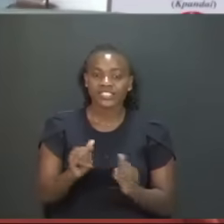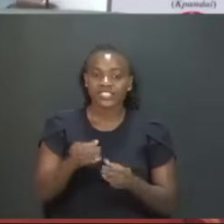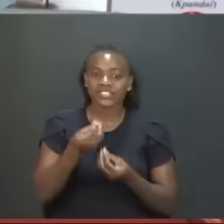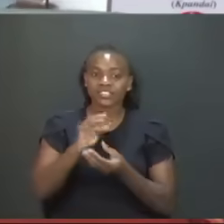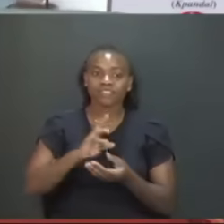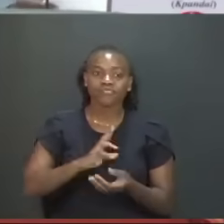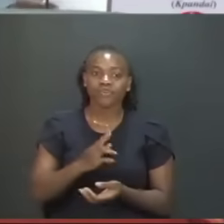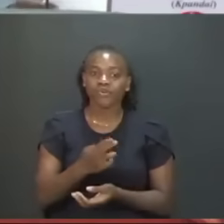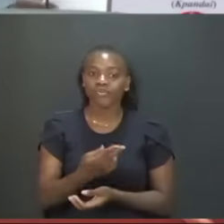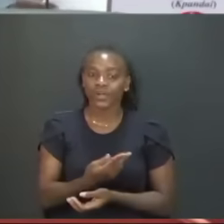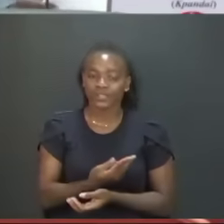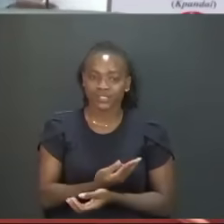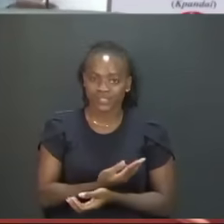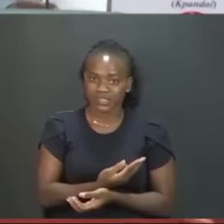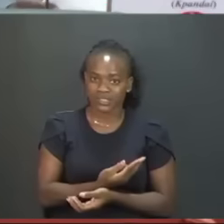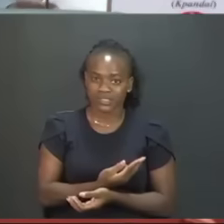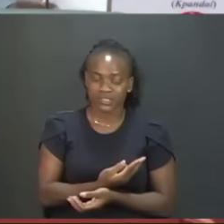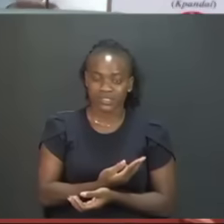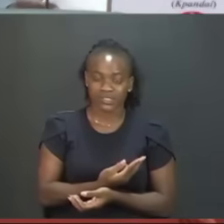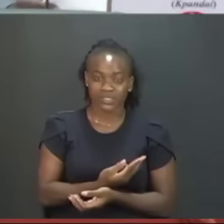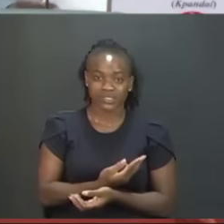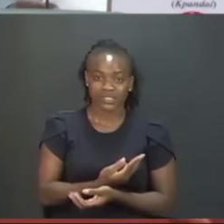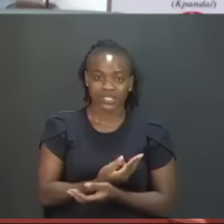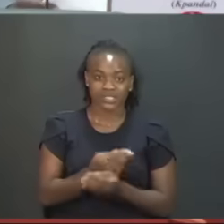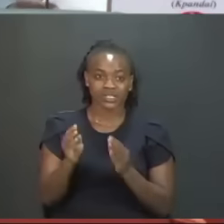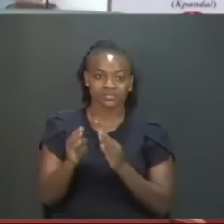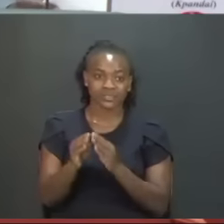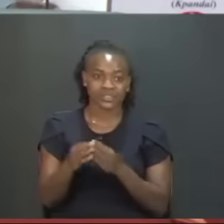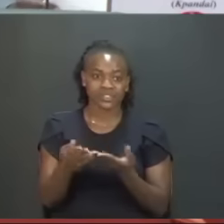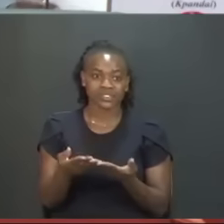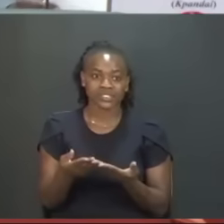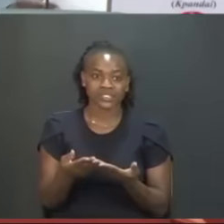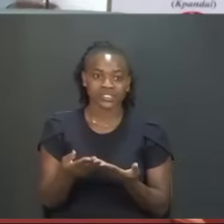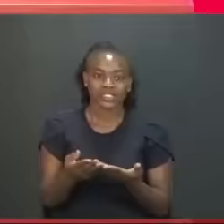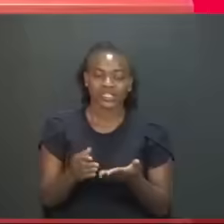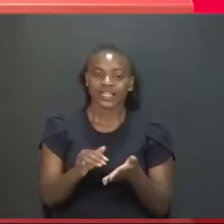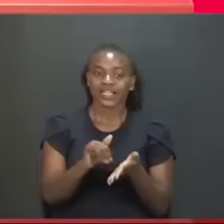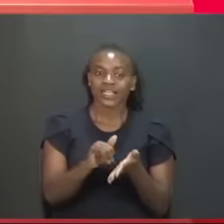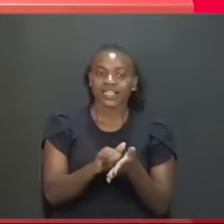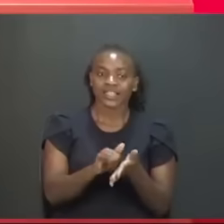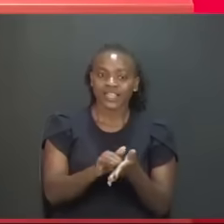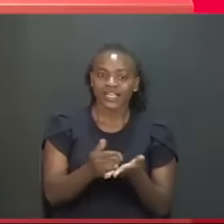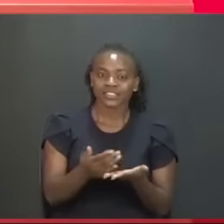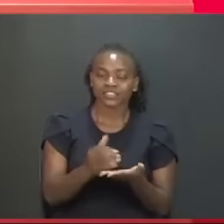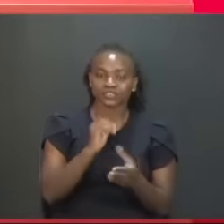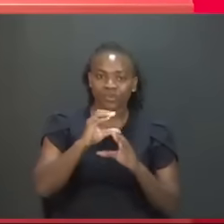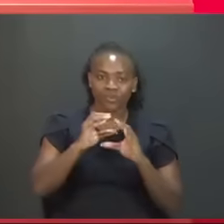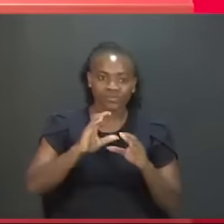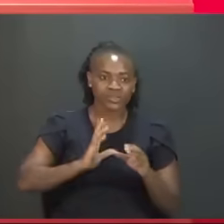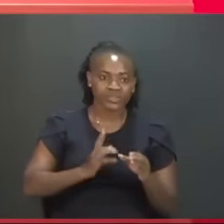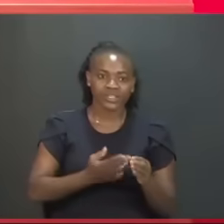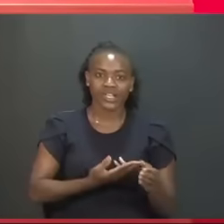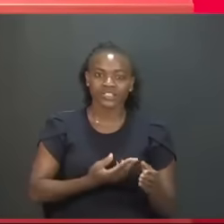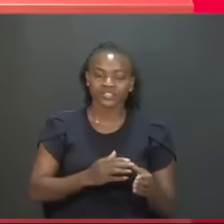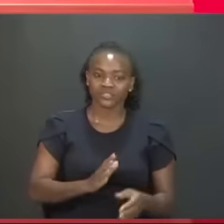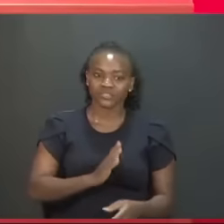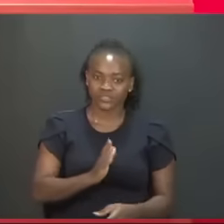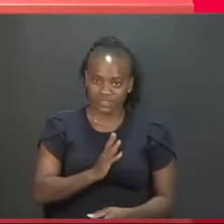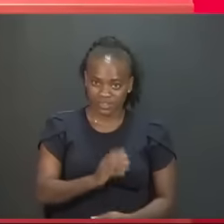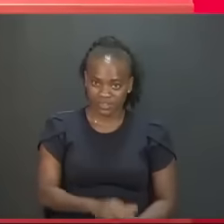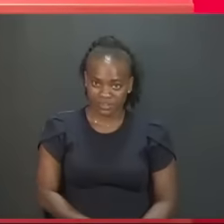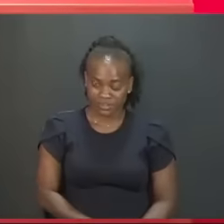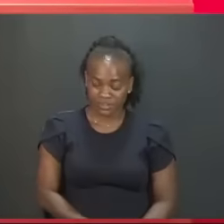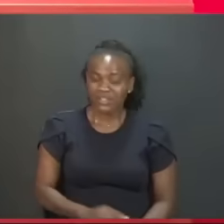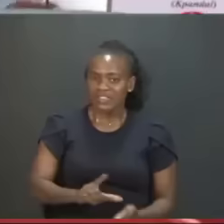the minister has not written officially. What I'm saying is different from what you're saying. Okay, then in that case, you are right. Yes, Speaker, I'm right. So